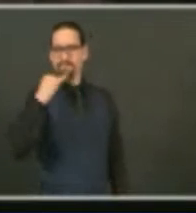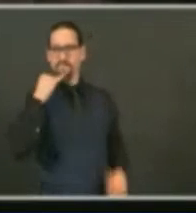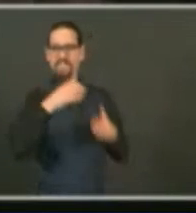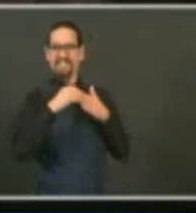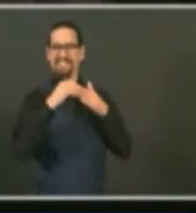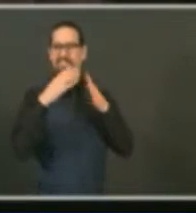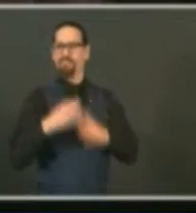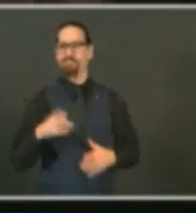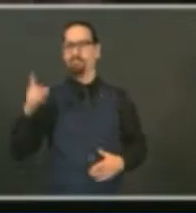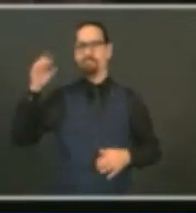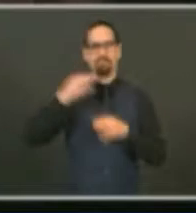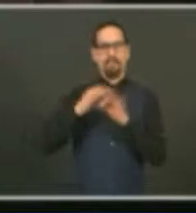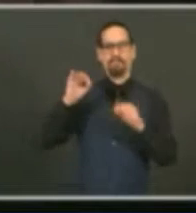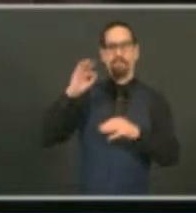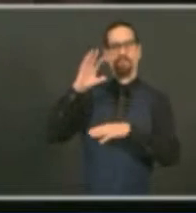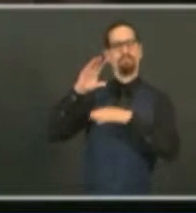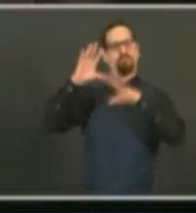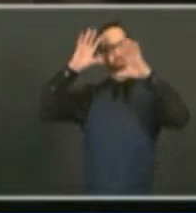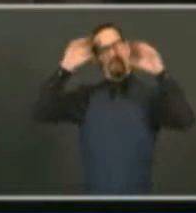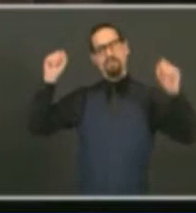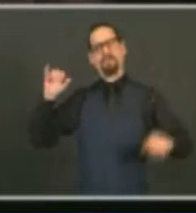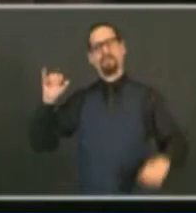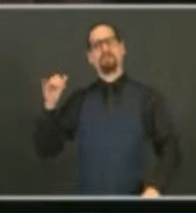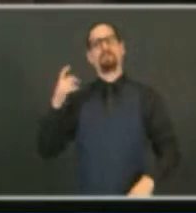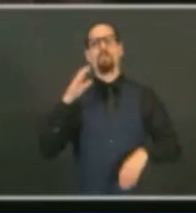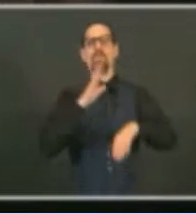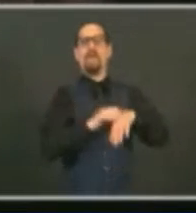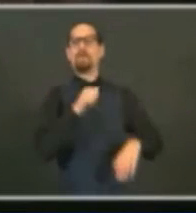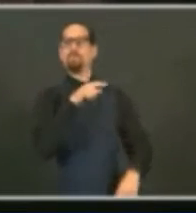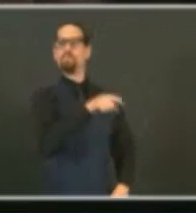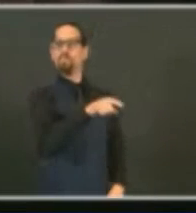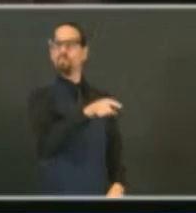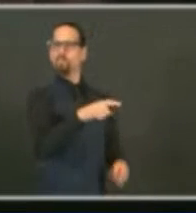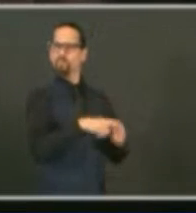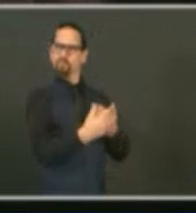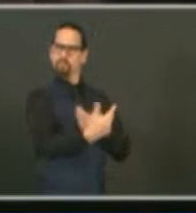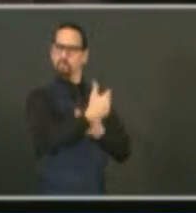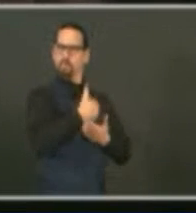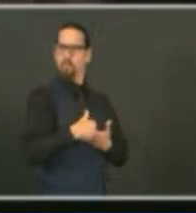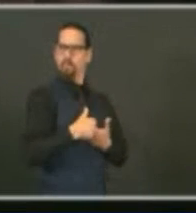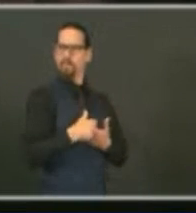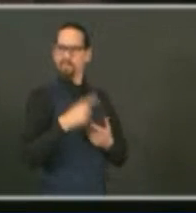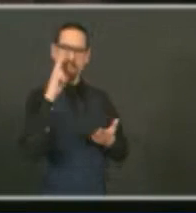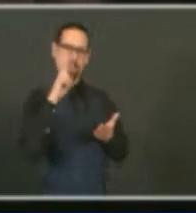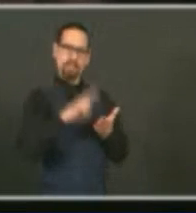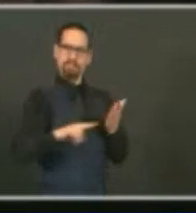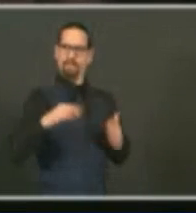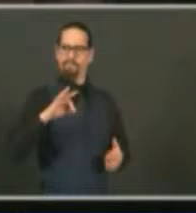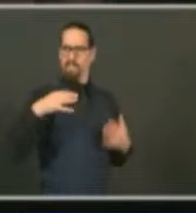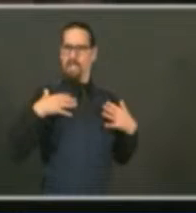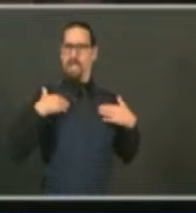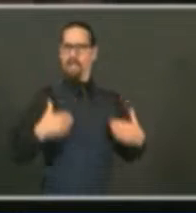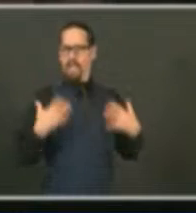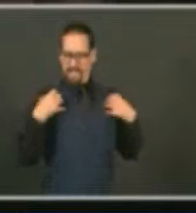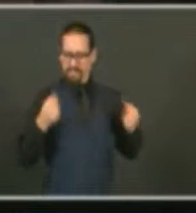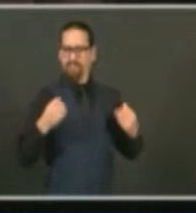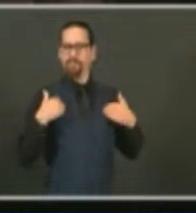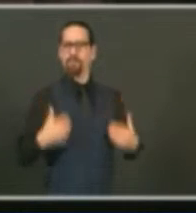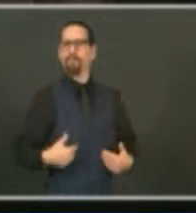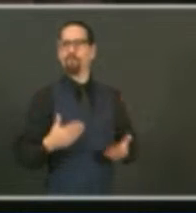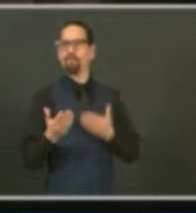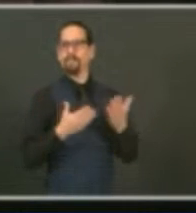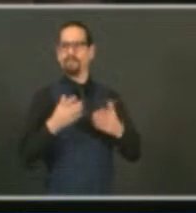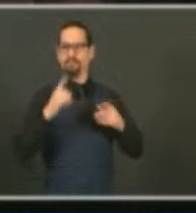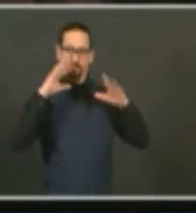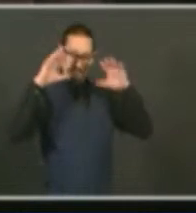you, this is an emergency, we need Gina Raimondo to step up, don't you feel some obligation to get involved in